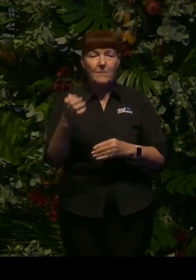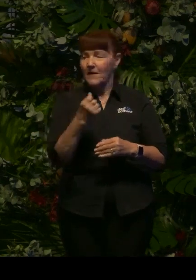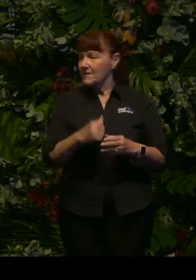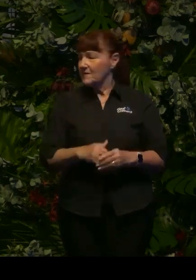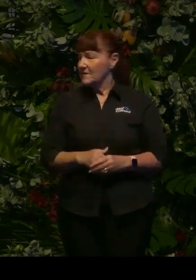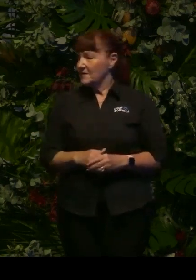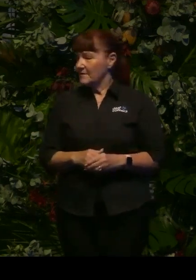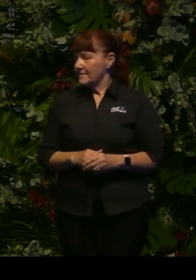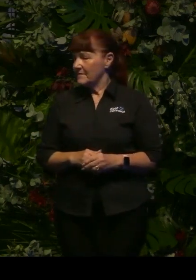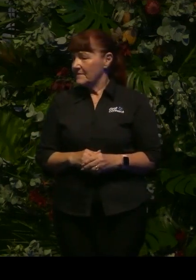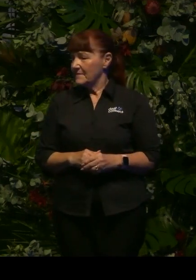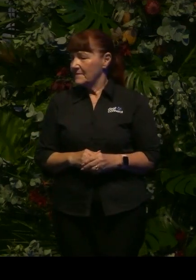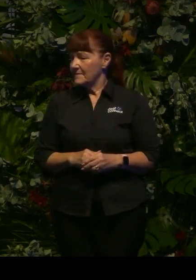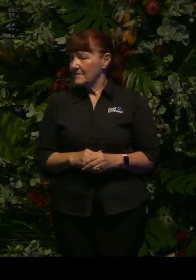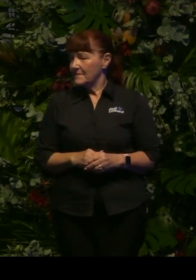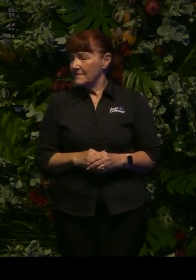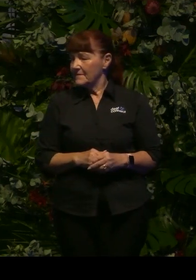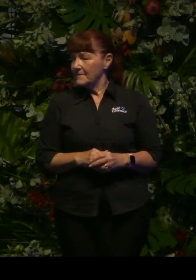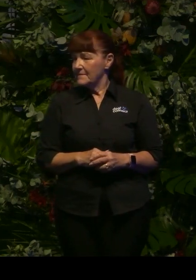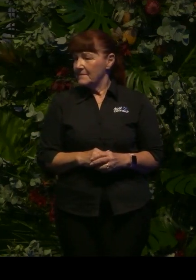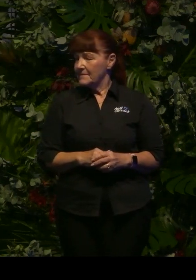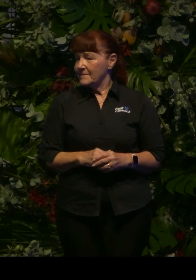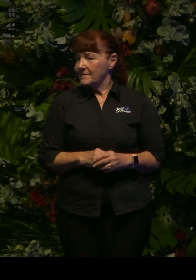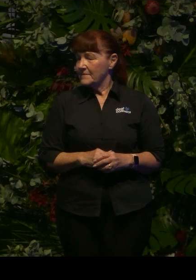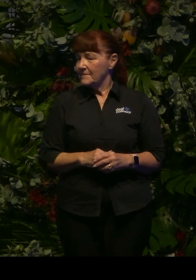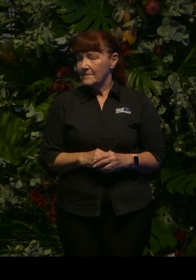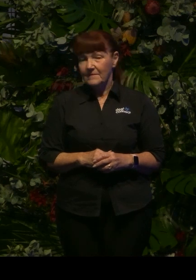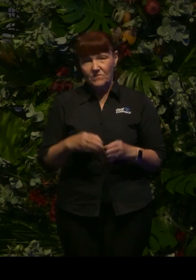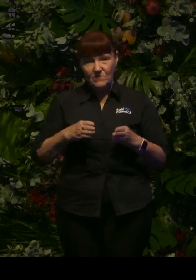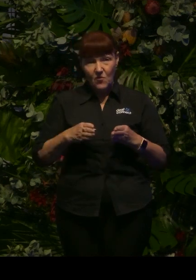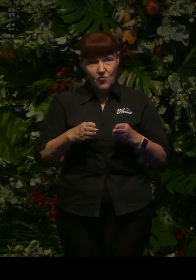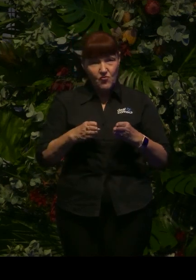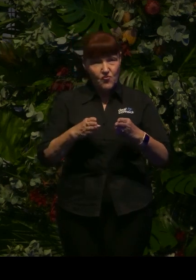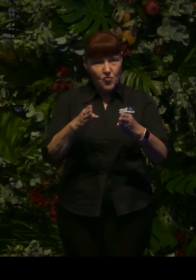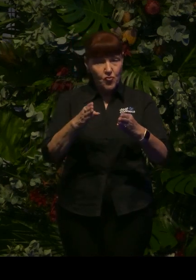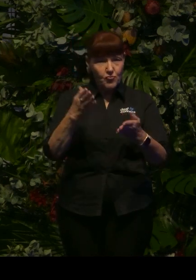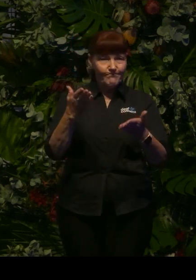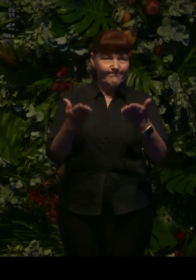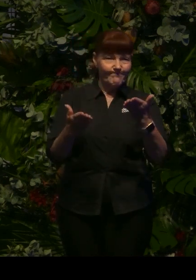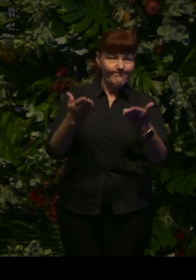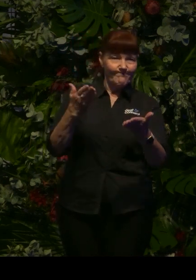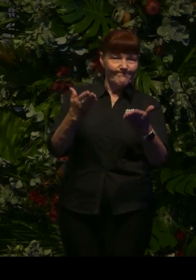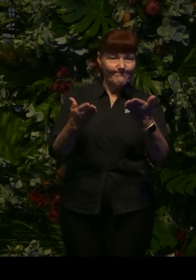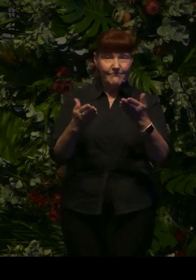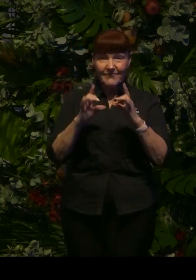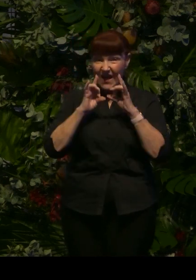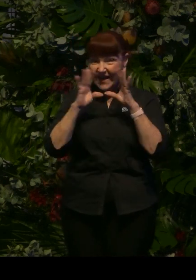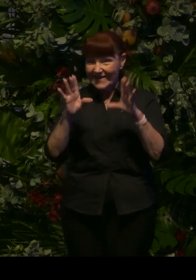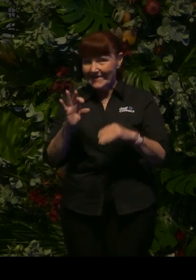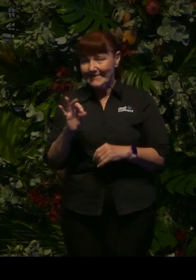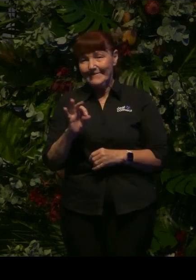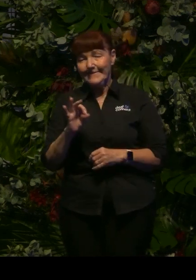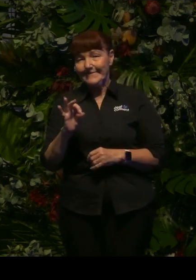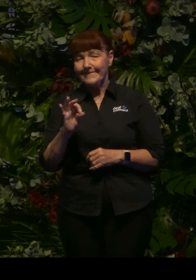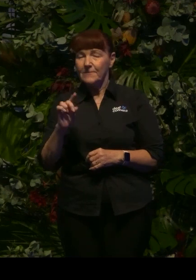The road ahead is daunting, The road ahead is unclear, but